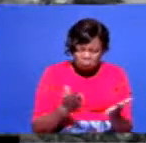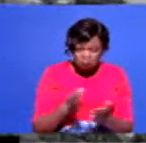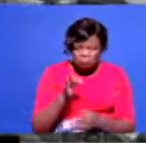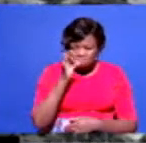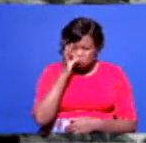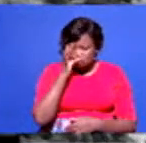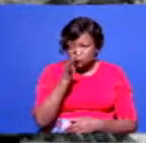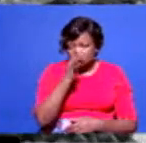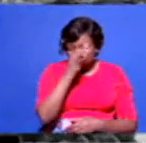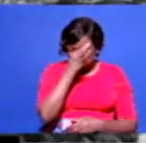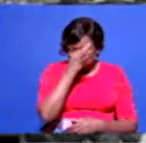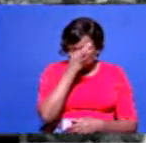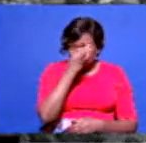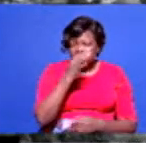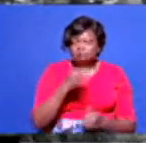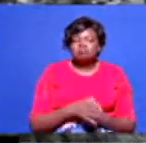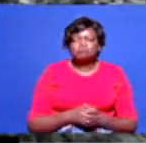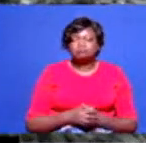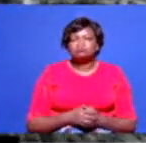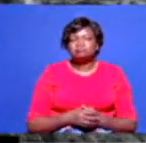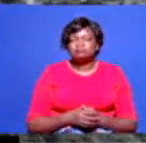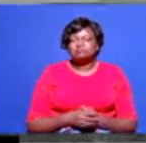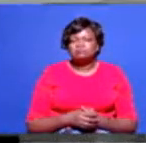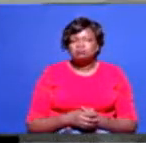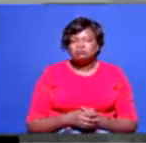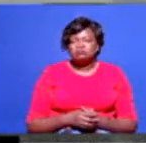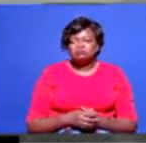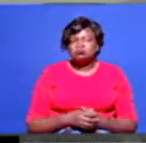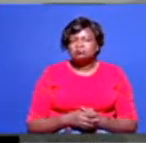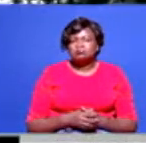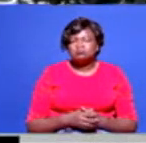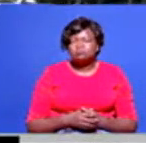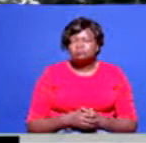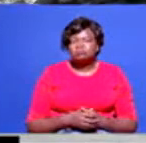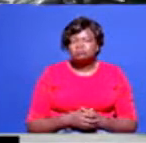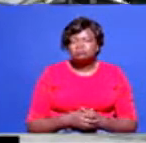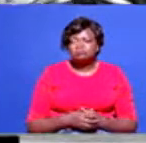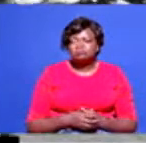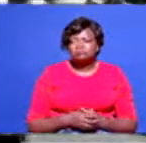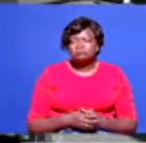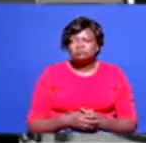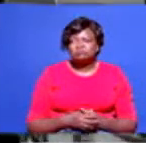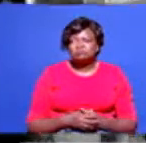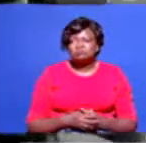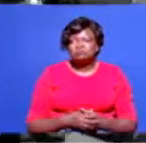then Nyeri district of Central Province, now Nyeri County.